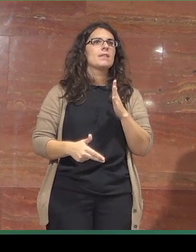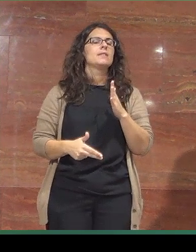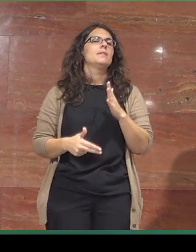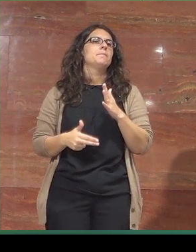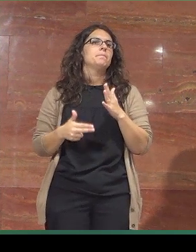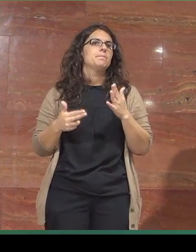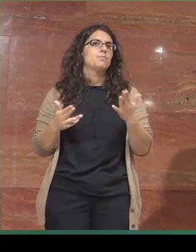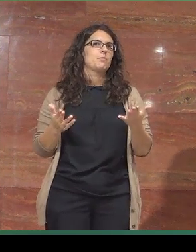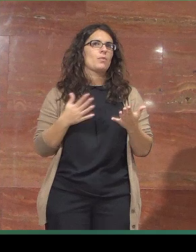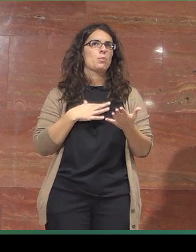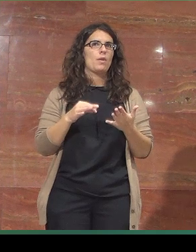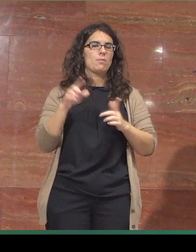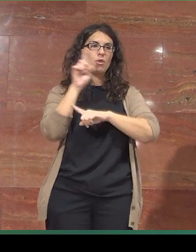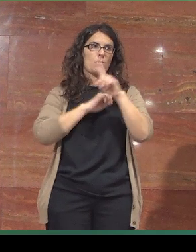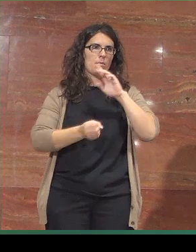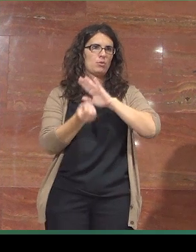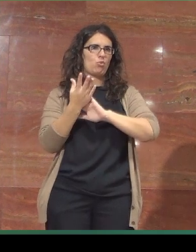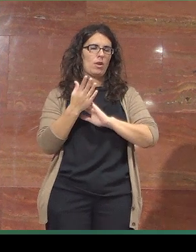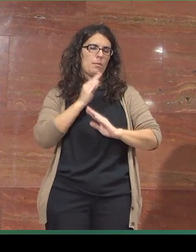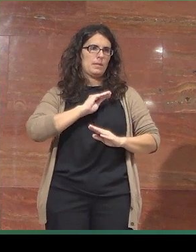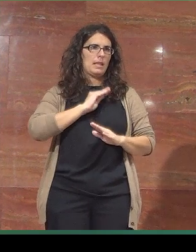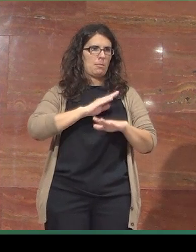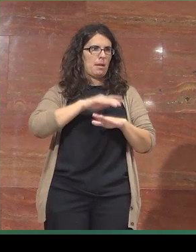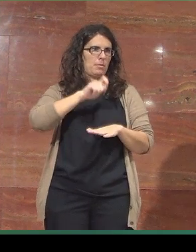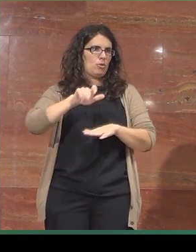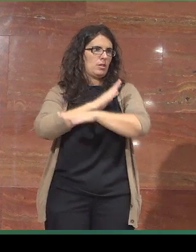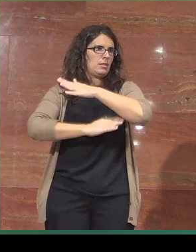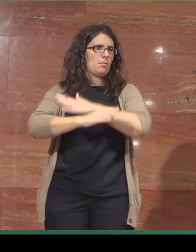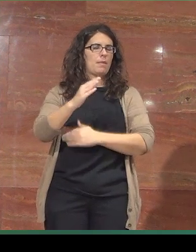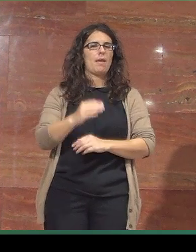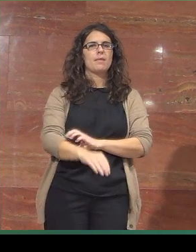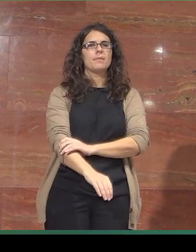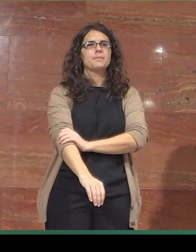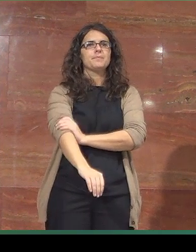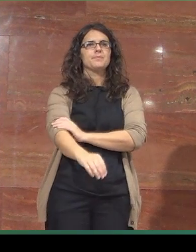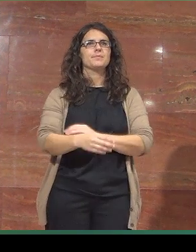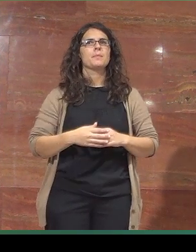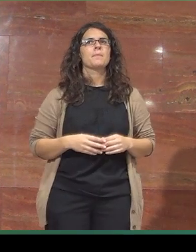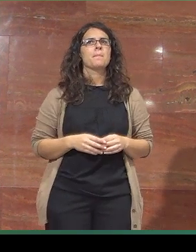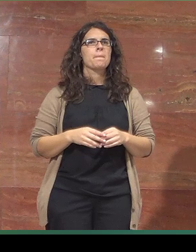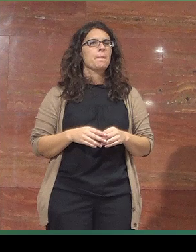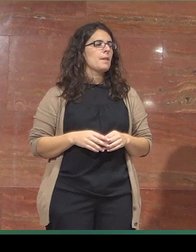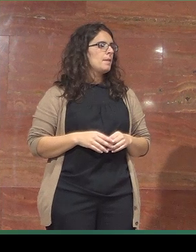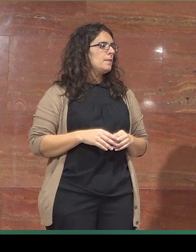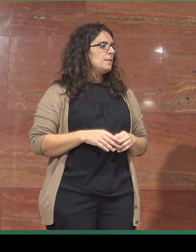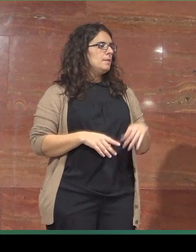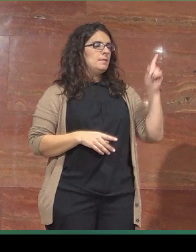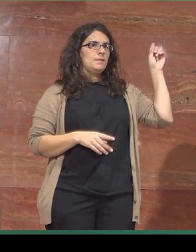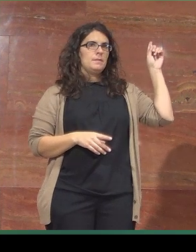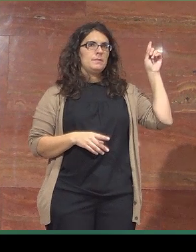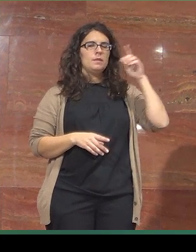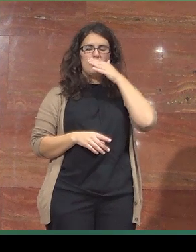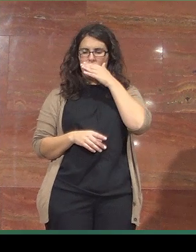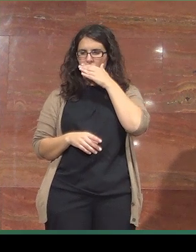Inaccessible information. This picture here, I better not name the city, but it's a small airport in Belgium. Can you